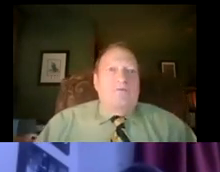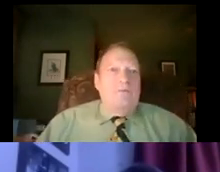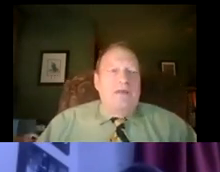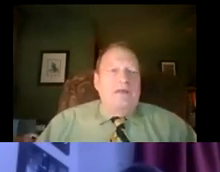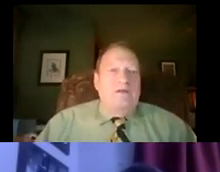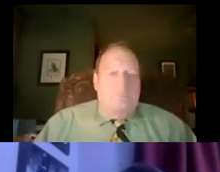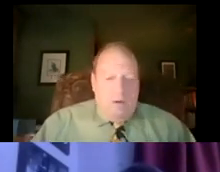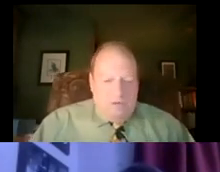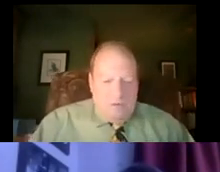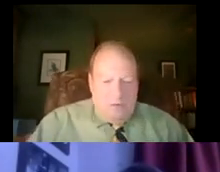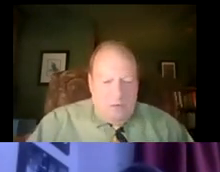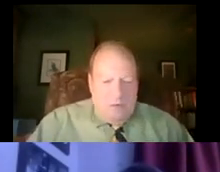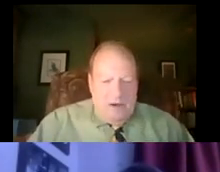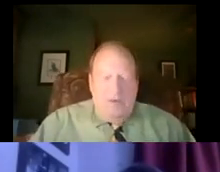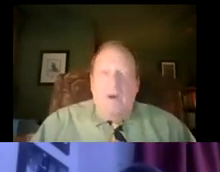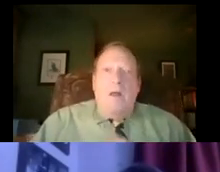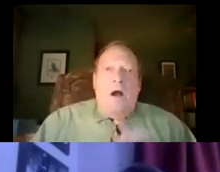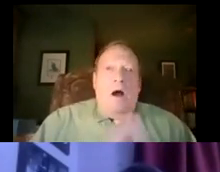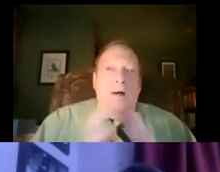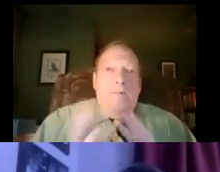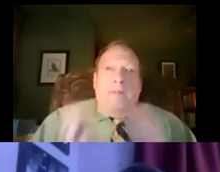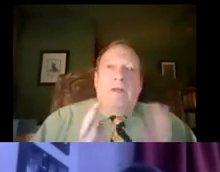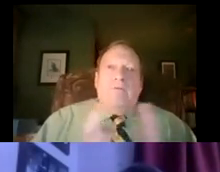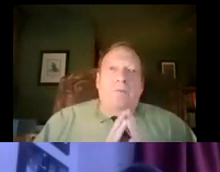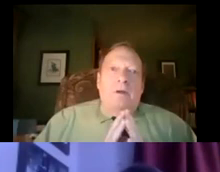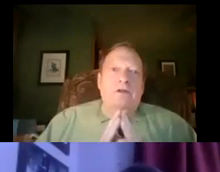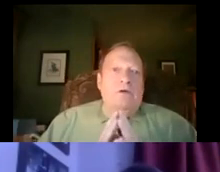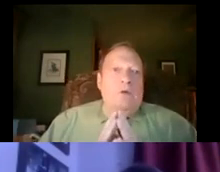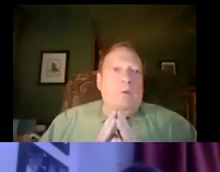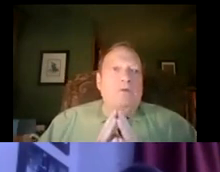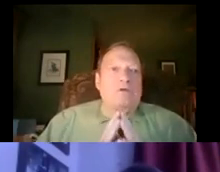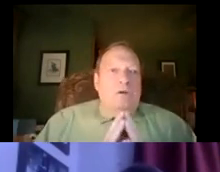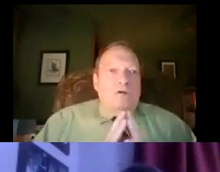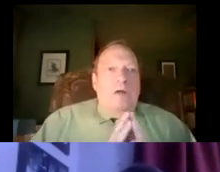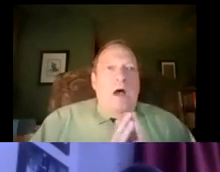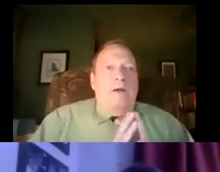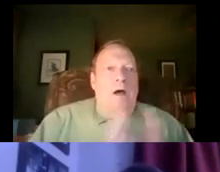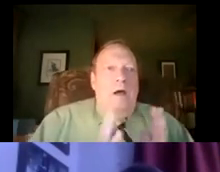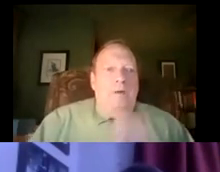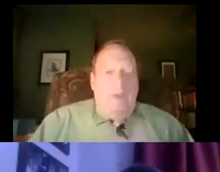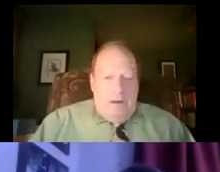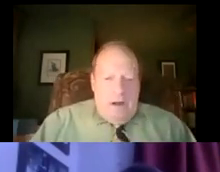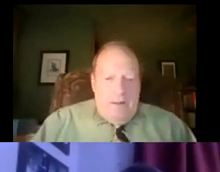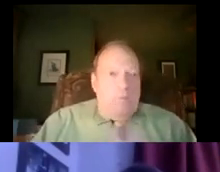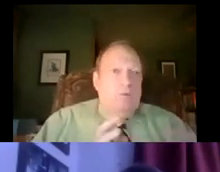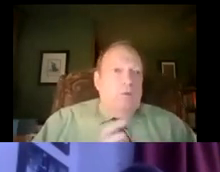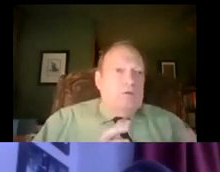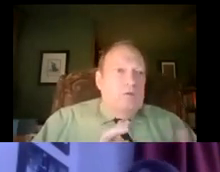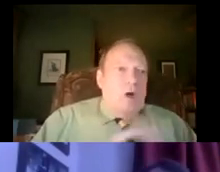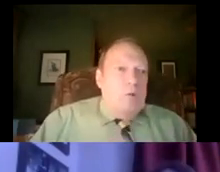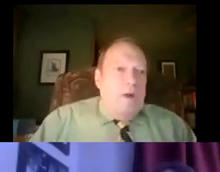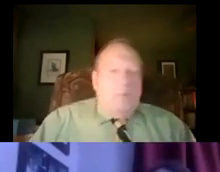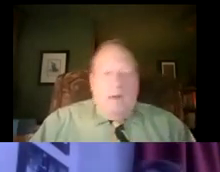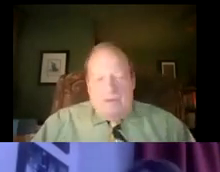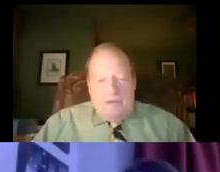letter from the 1840s or whatever. But until it opens, there is a lot on, we'll